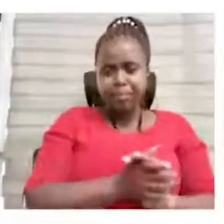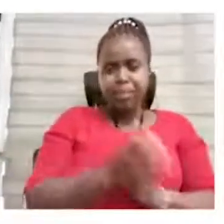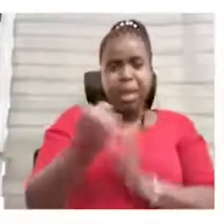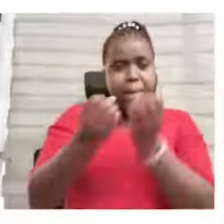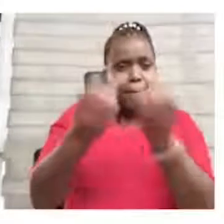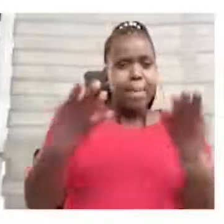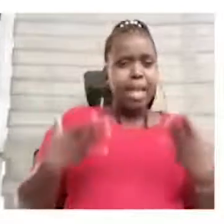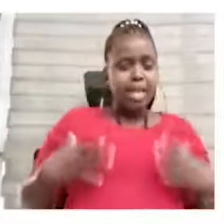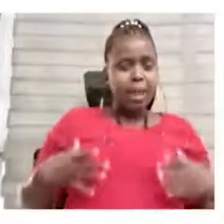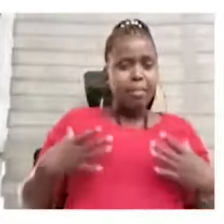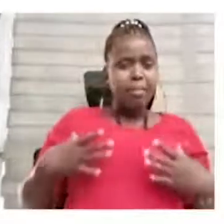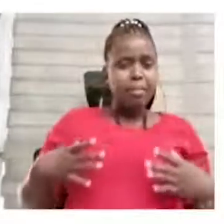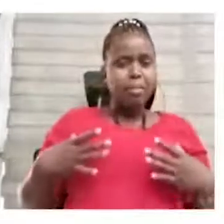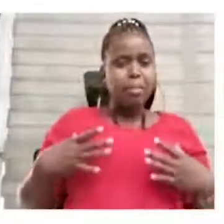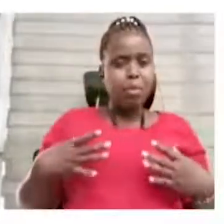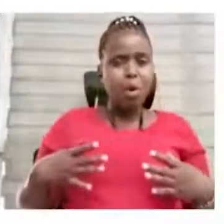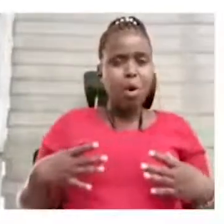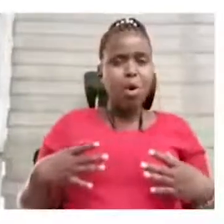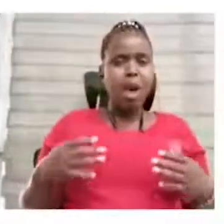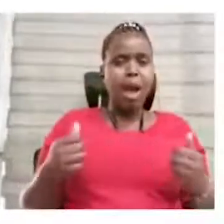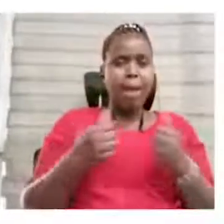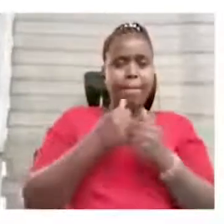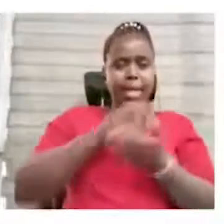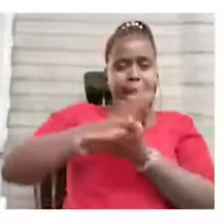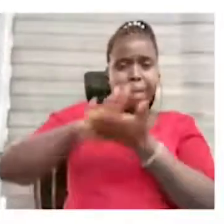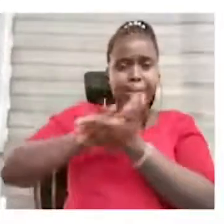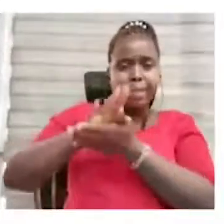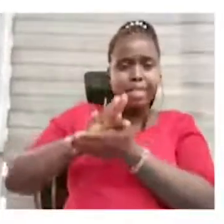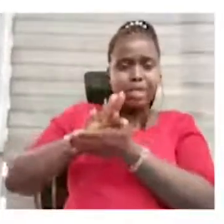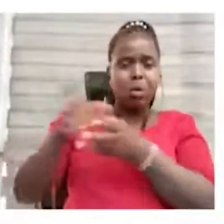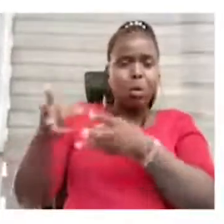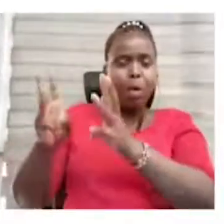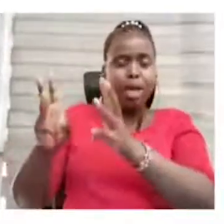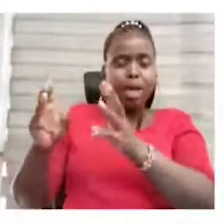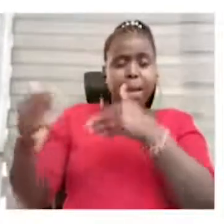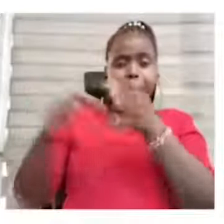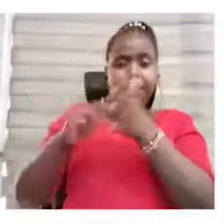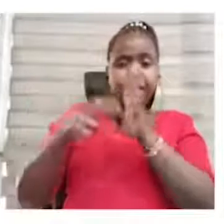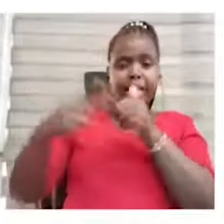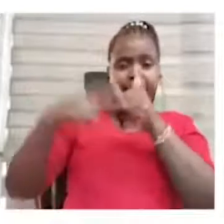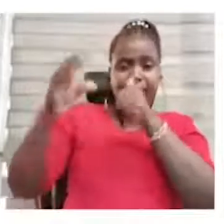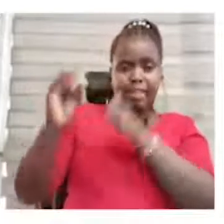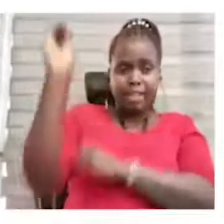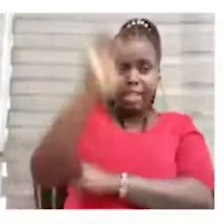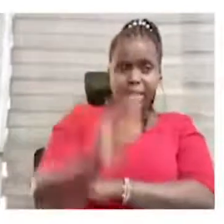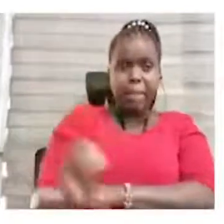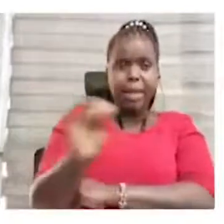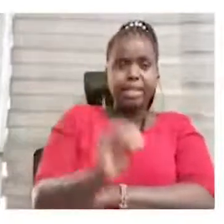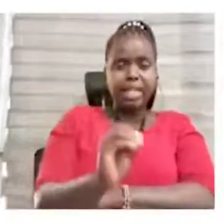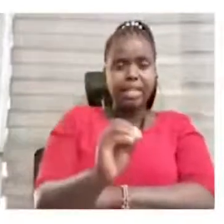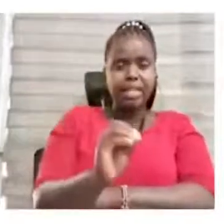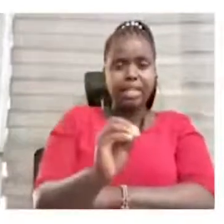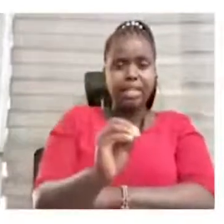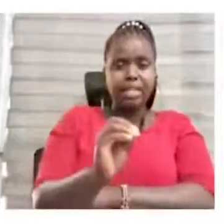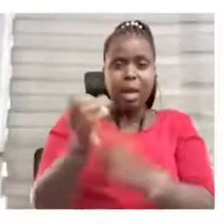feature phone or a basic phone. So around 70% of people own this type of phones, which means that a lot of people